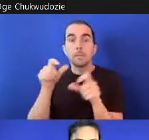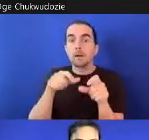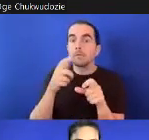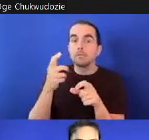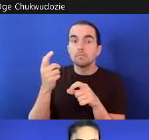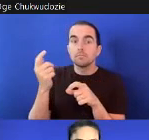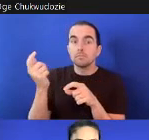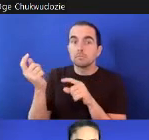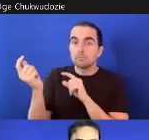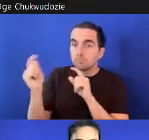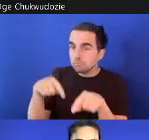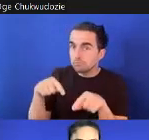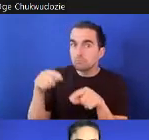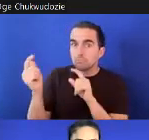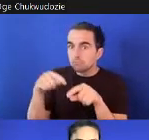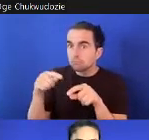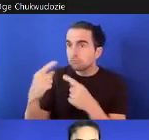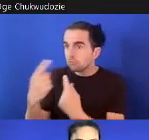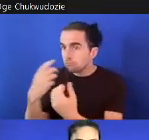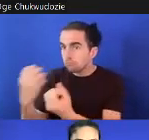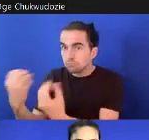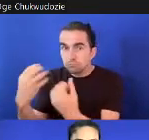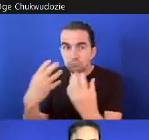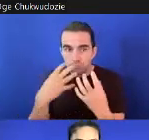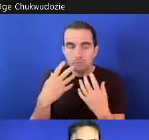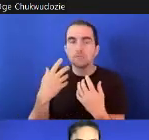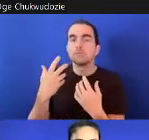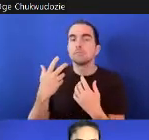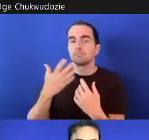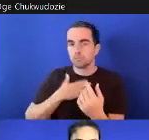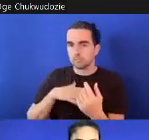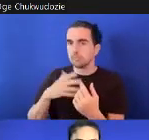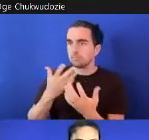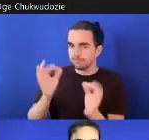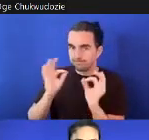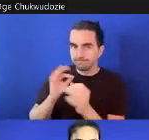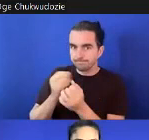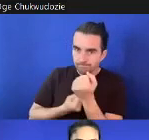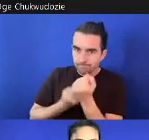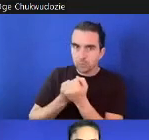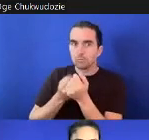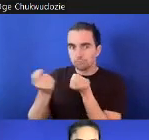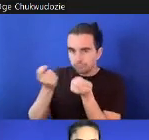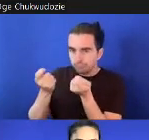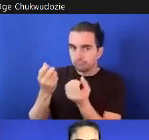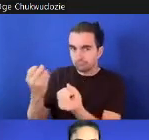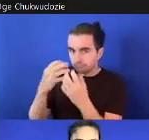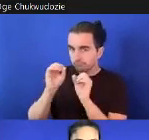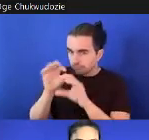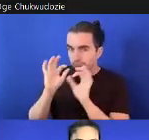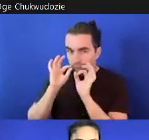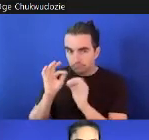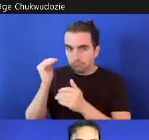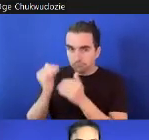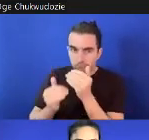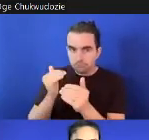like, start to make themselves feel like they have some extra power because they have a direct